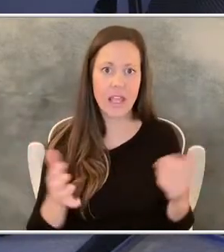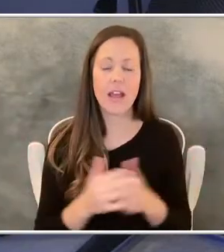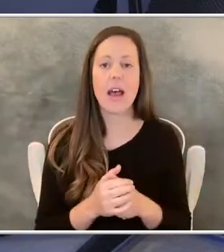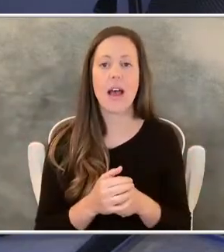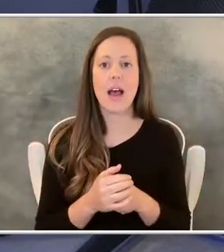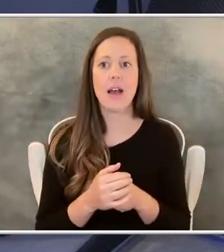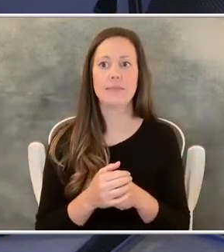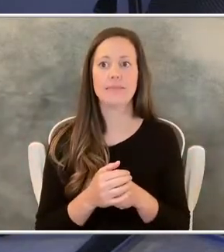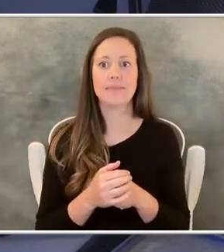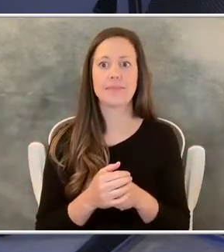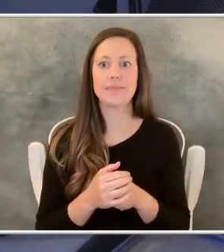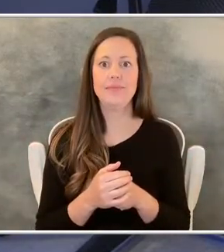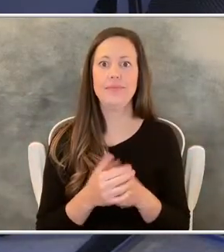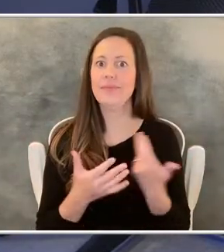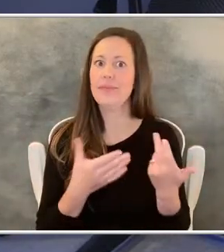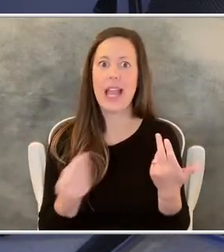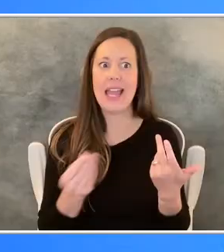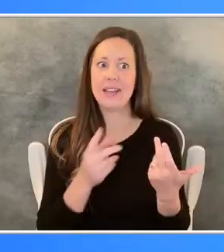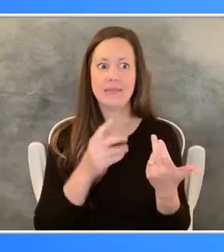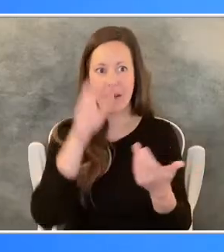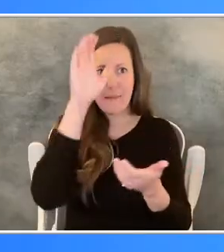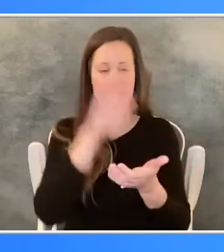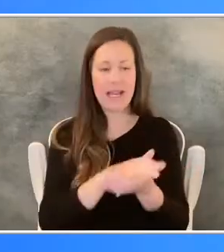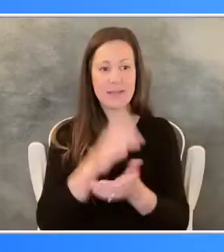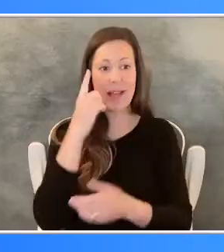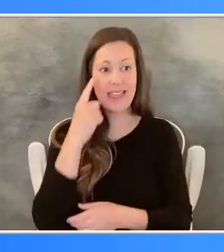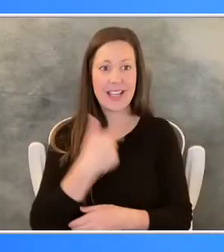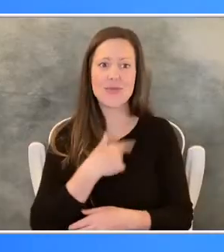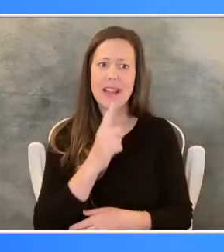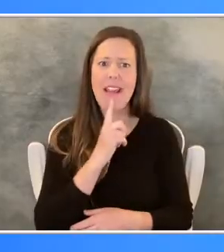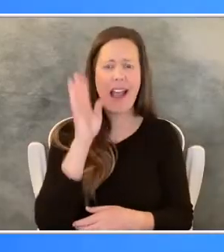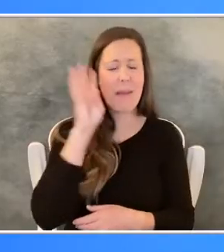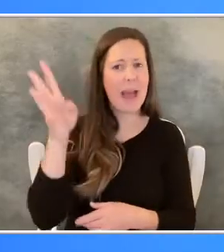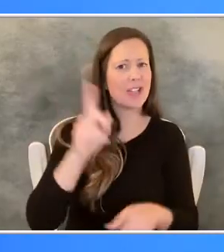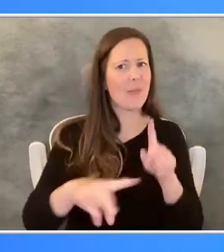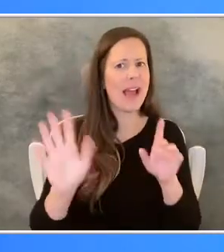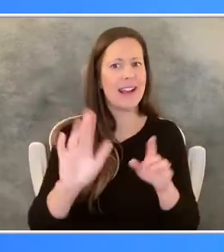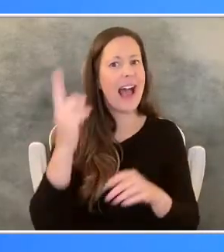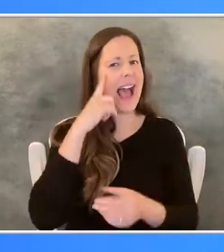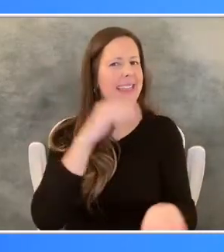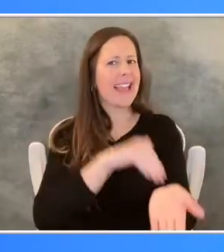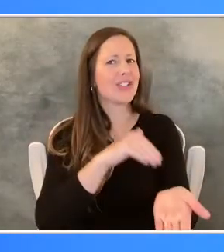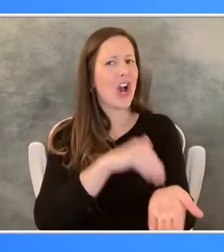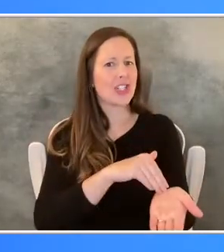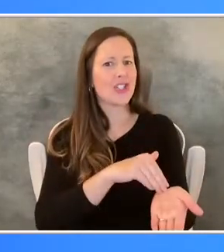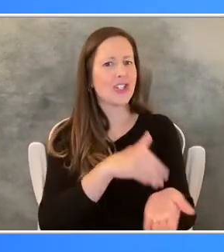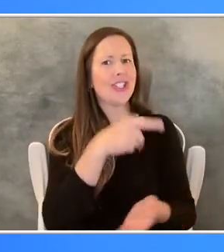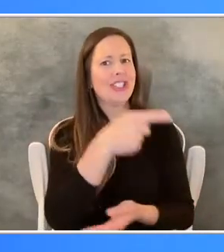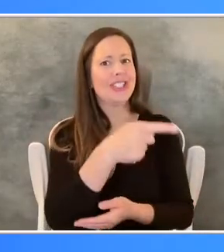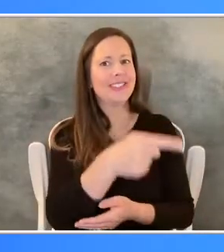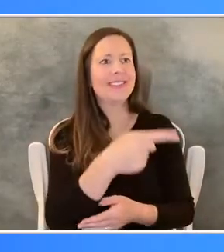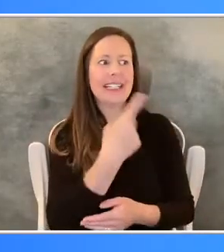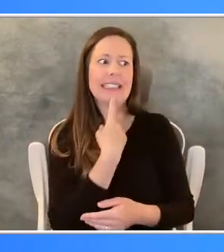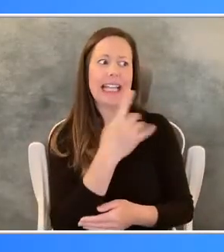Yeah, so I don't know. My husband thinks I came up with that, but I think Dr. Lin, who was the admitting physician, said that.